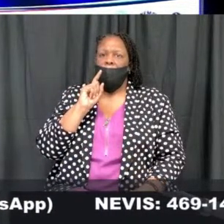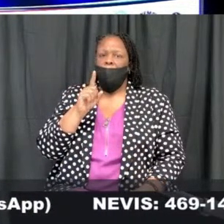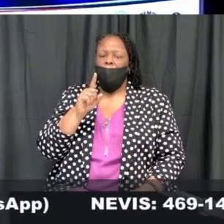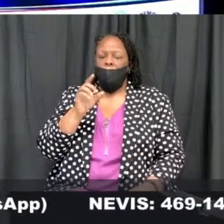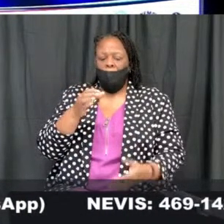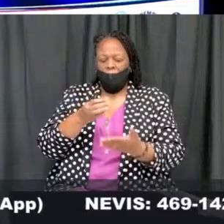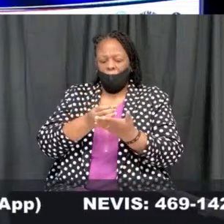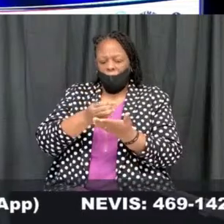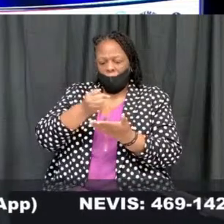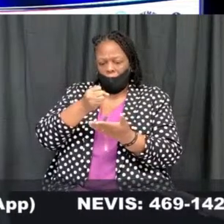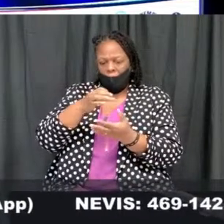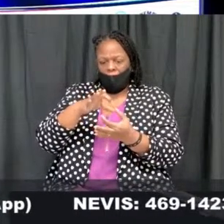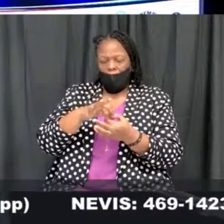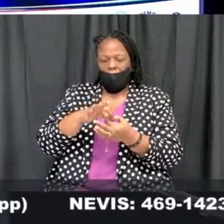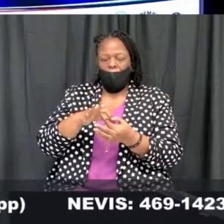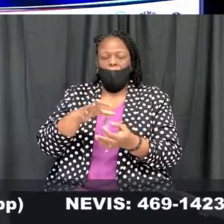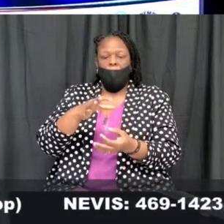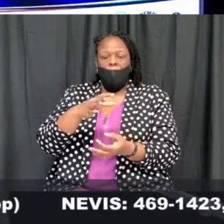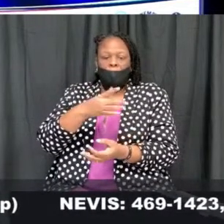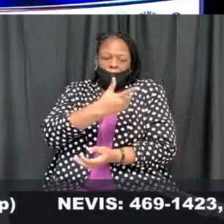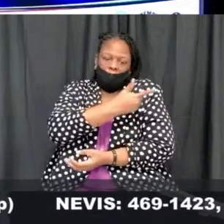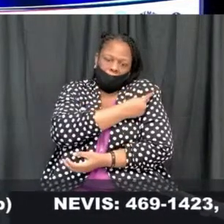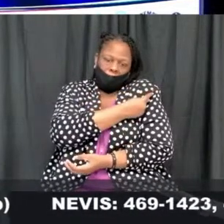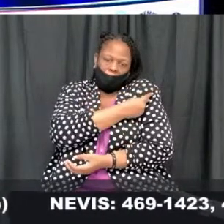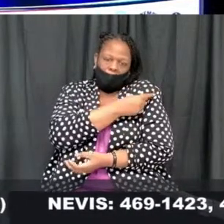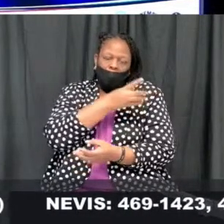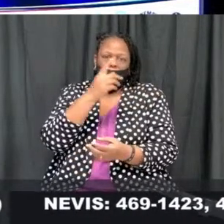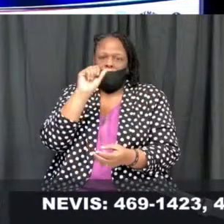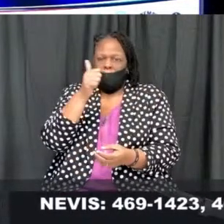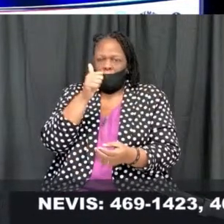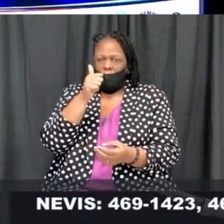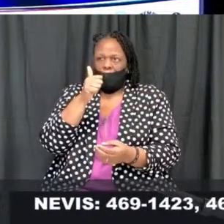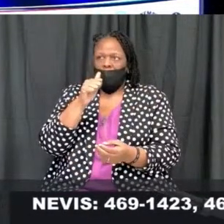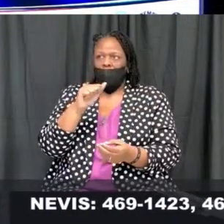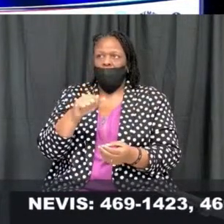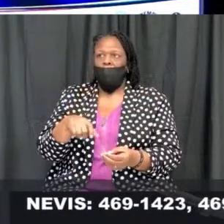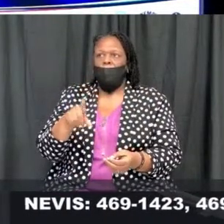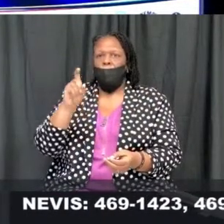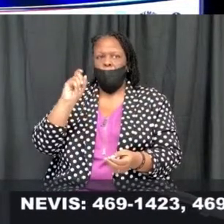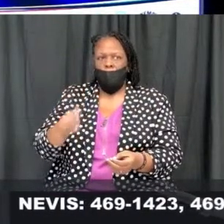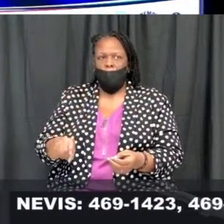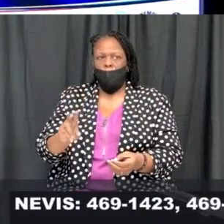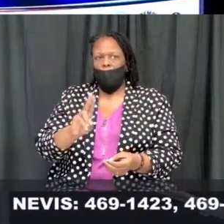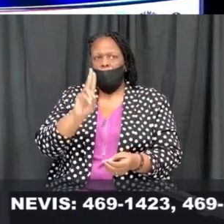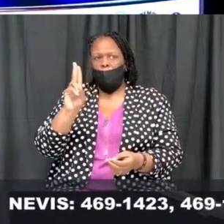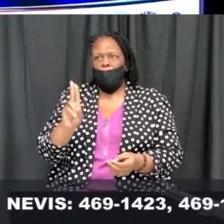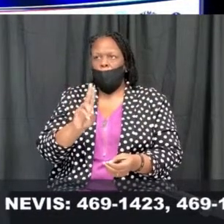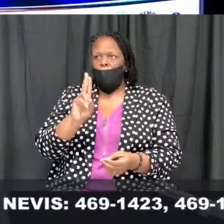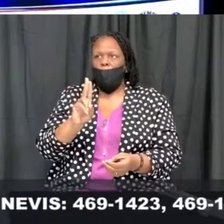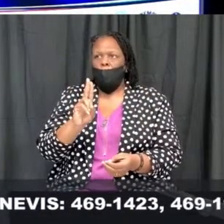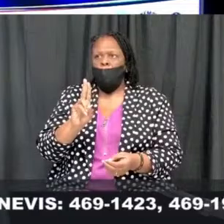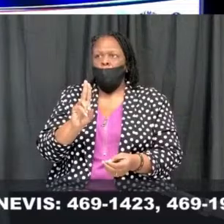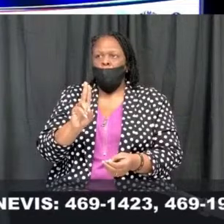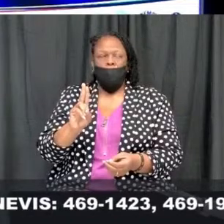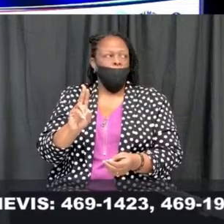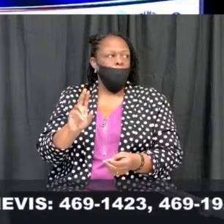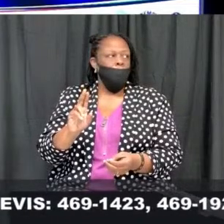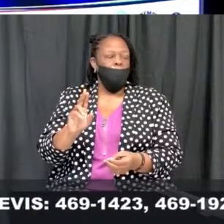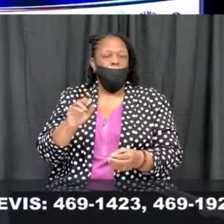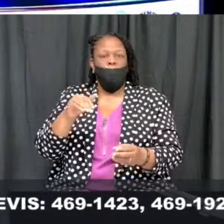of vaccine contains 10 doses, and once it is opened, it must be used in a specified